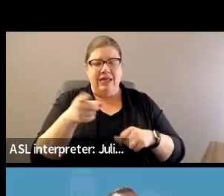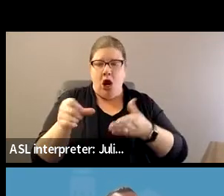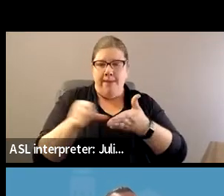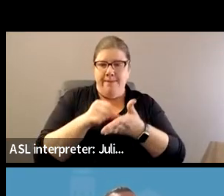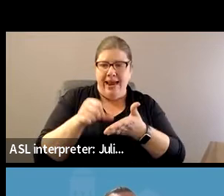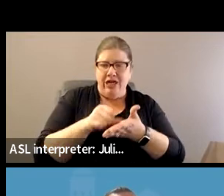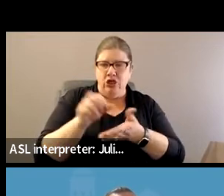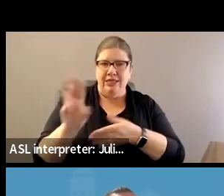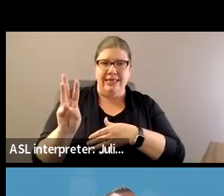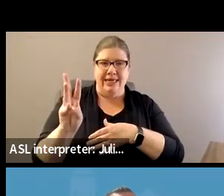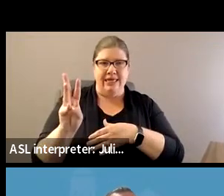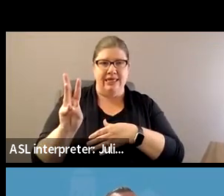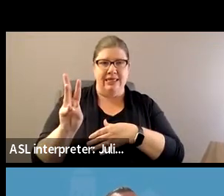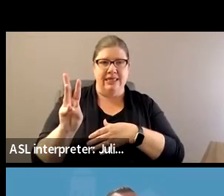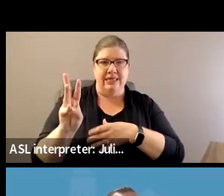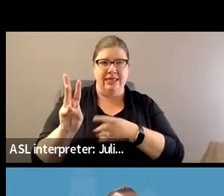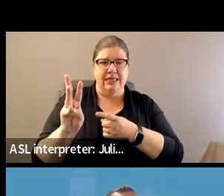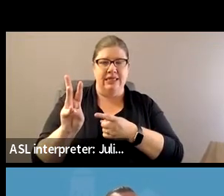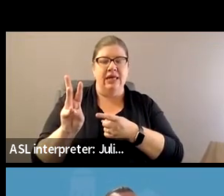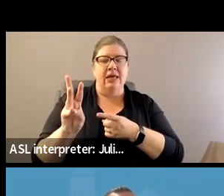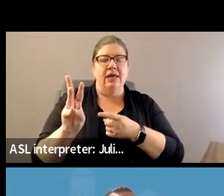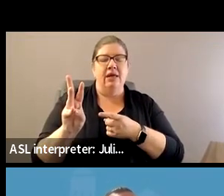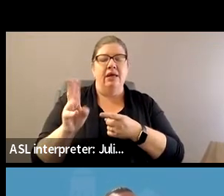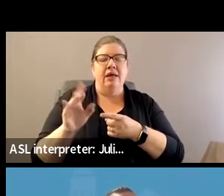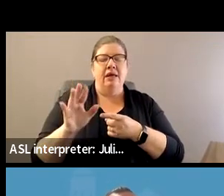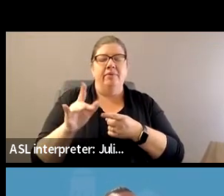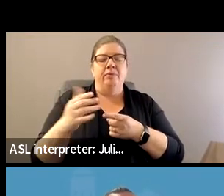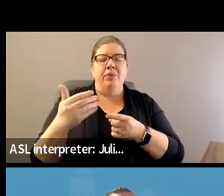page 6 that we have